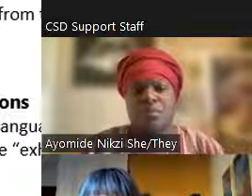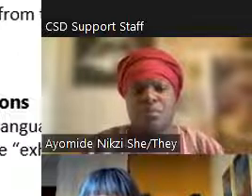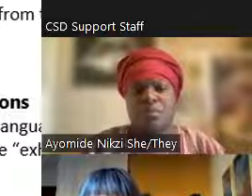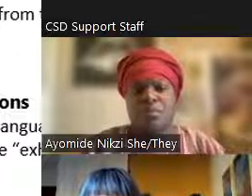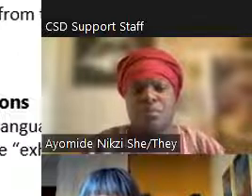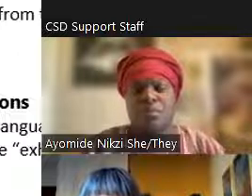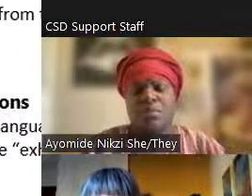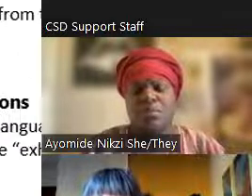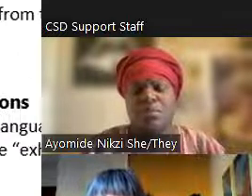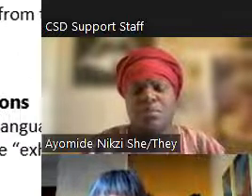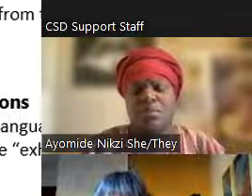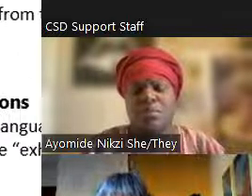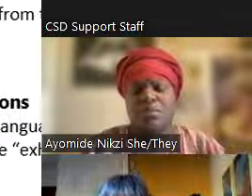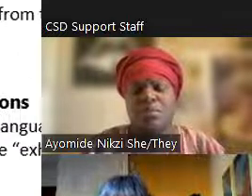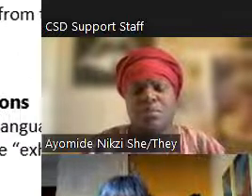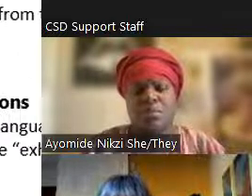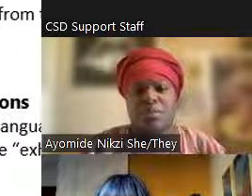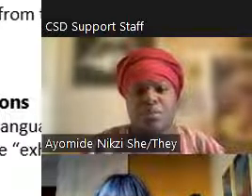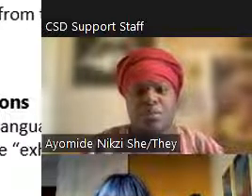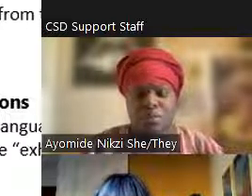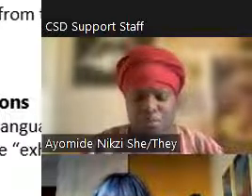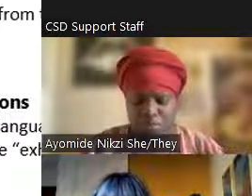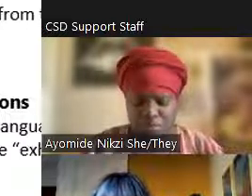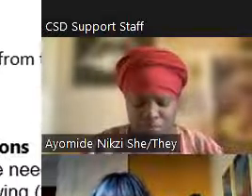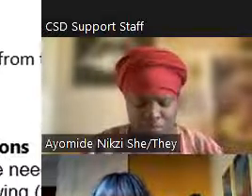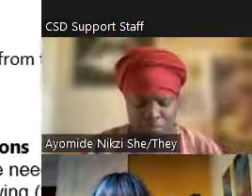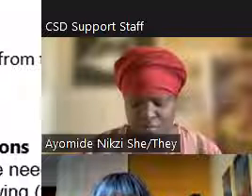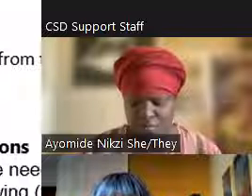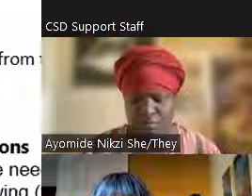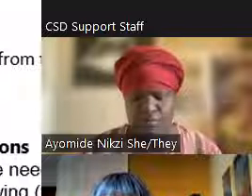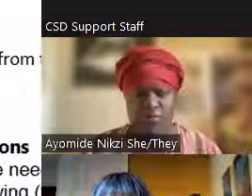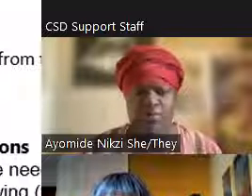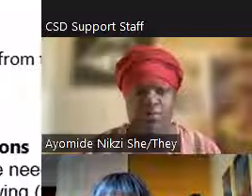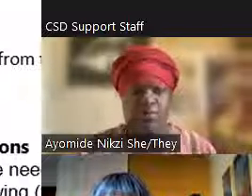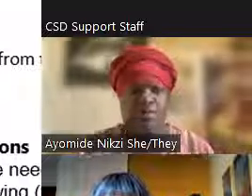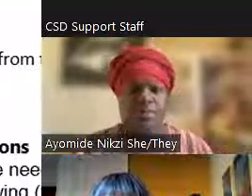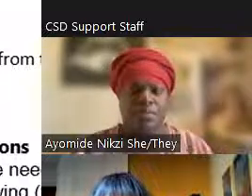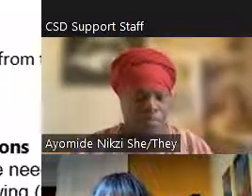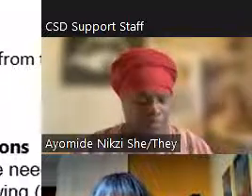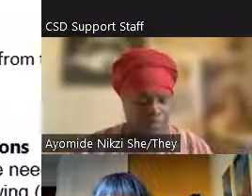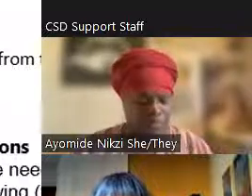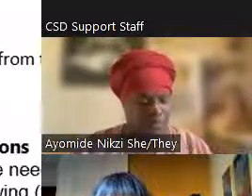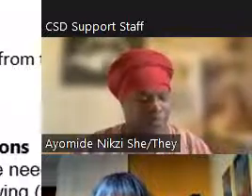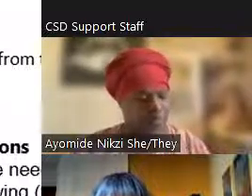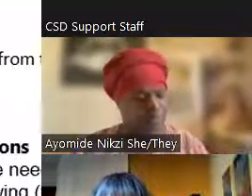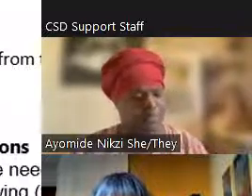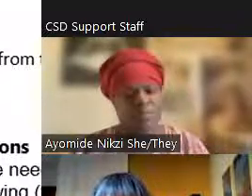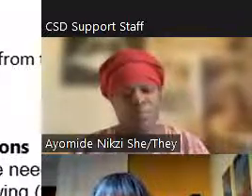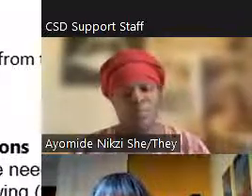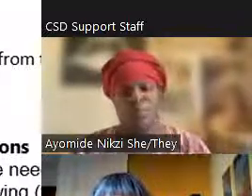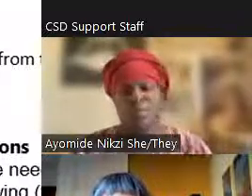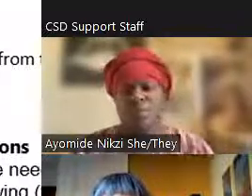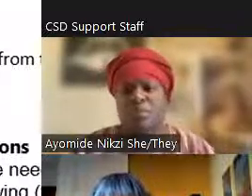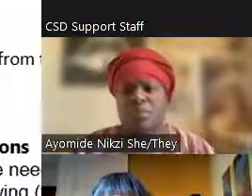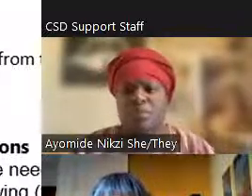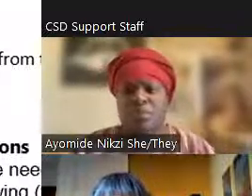especially if the groups, you can see that the group still needs more time. So I just didn't want to